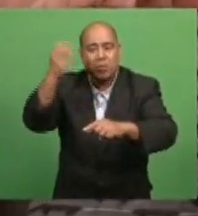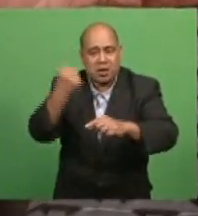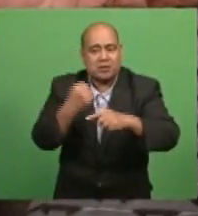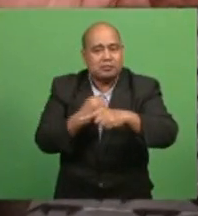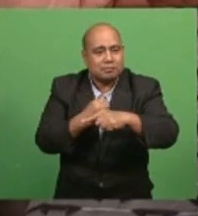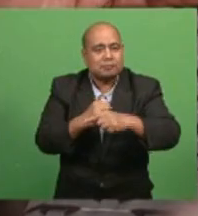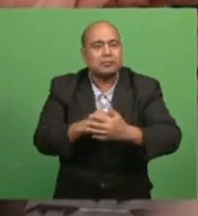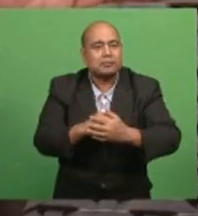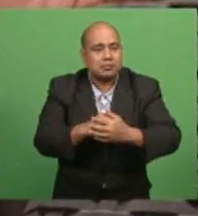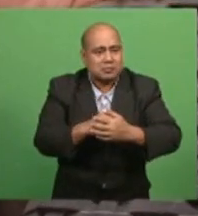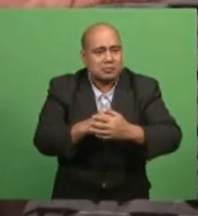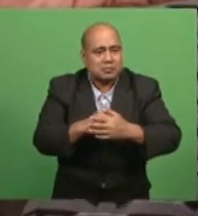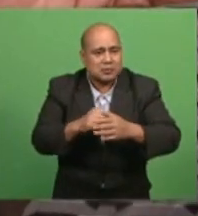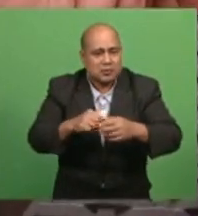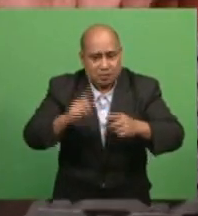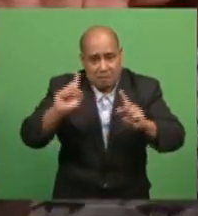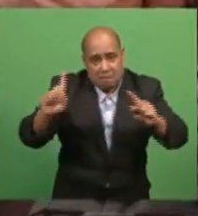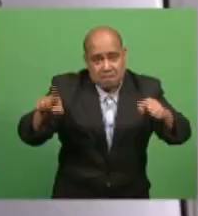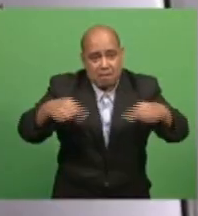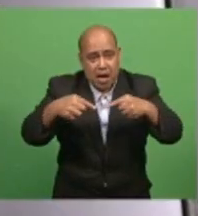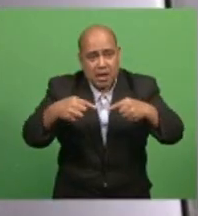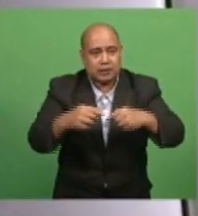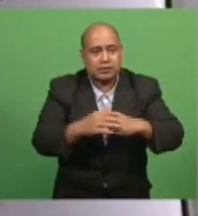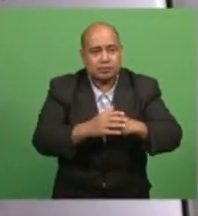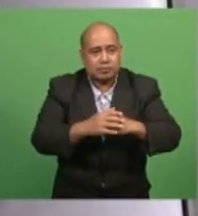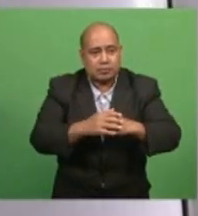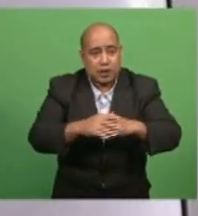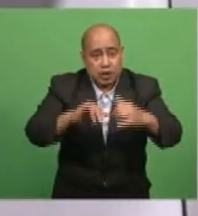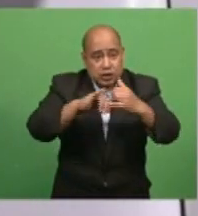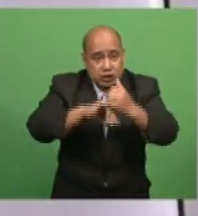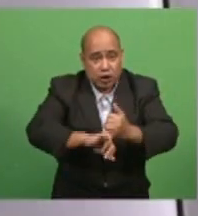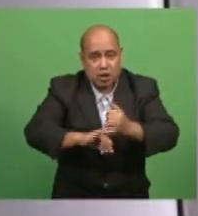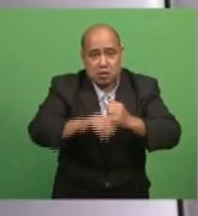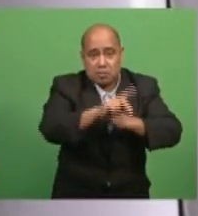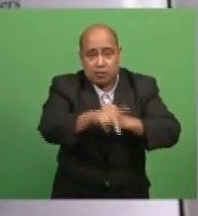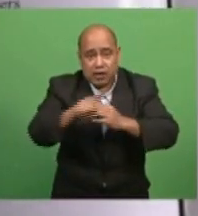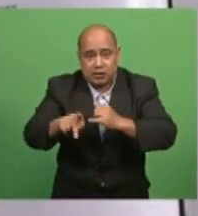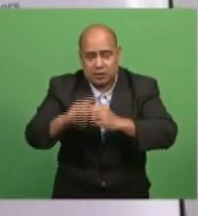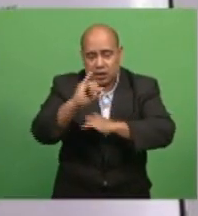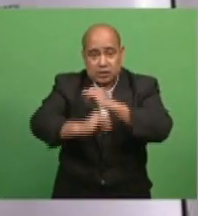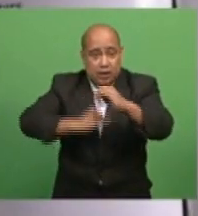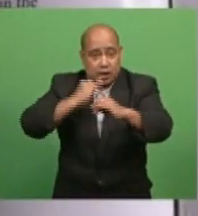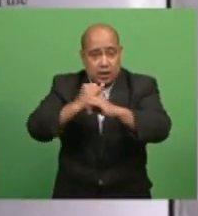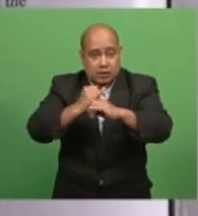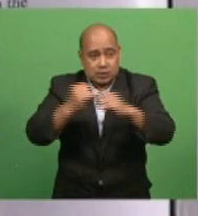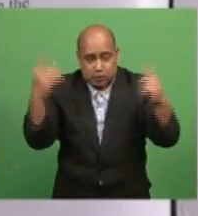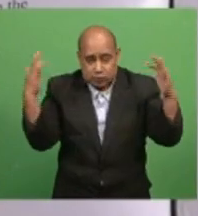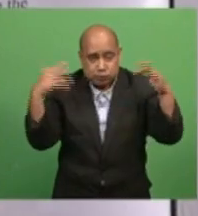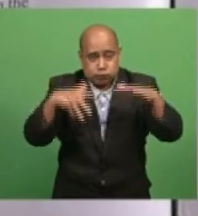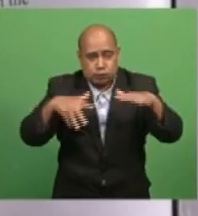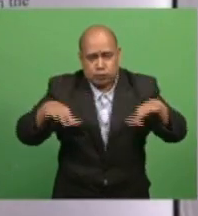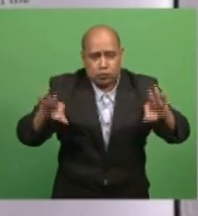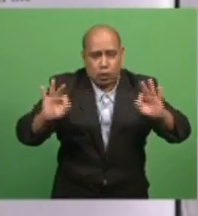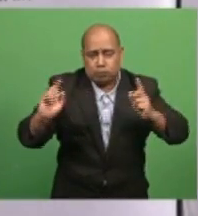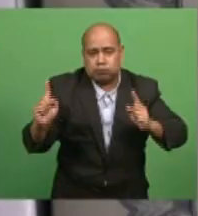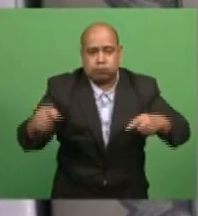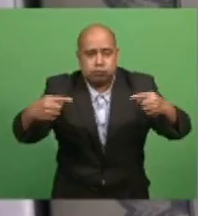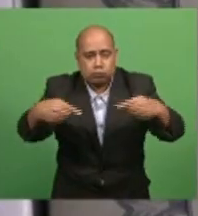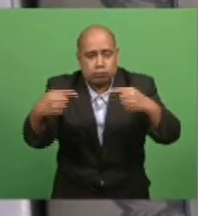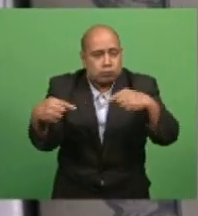was one of the finalists in the South Pacific International Song Contest in Gold Coast, Australia.